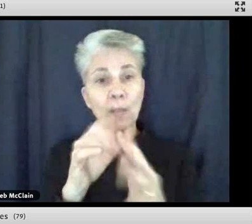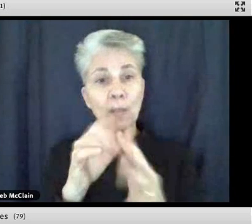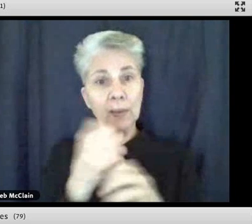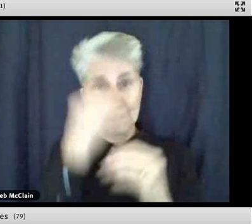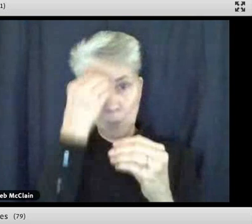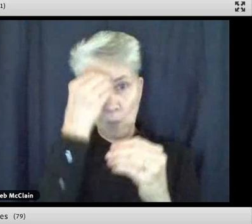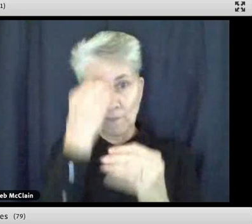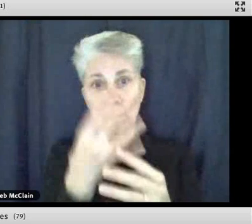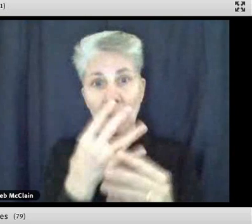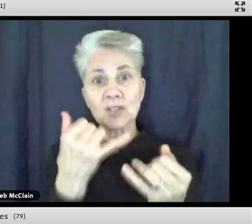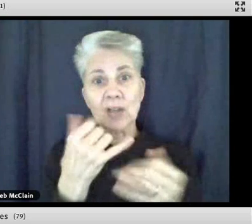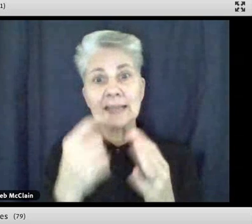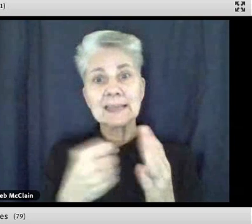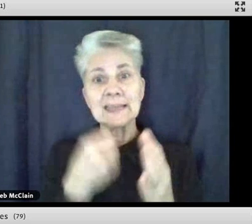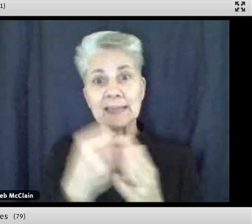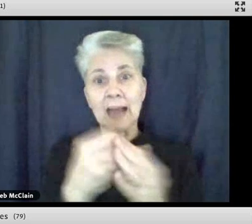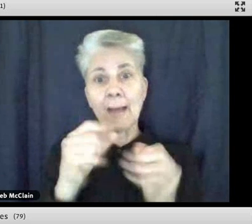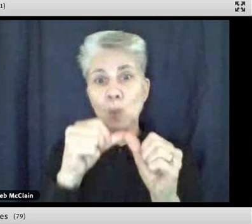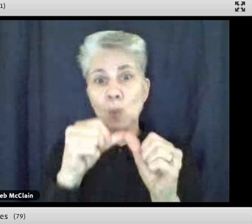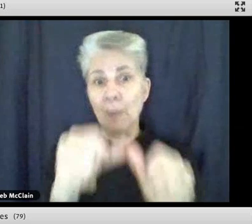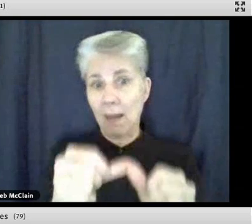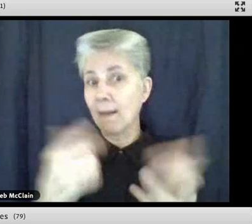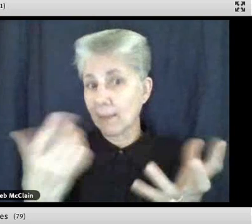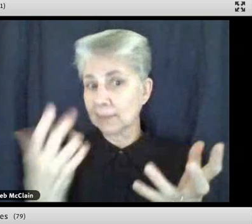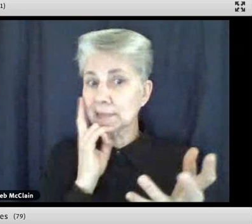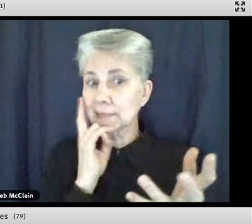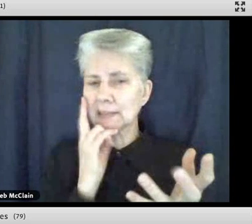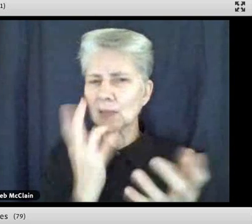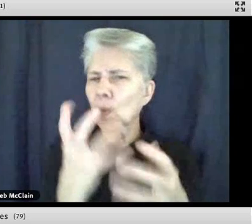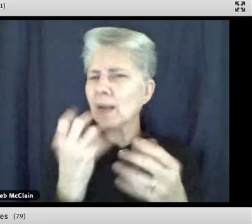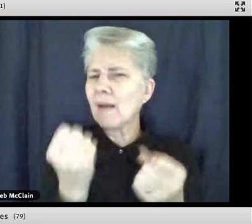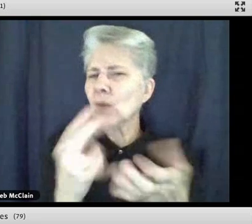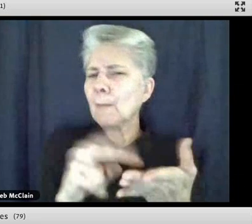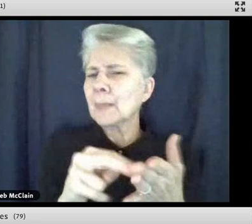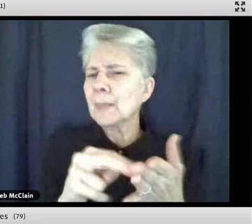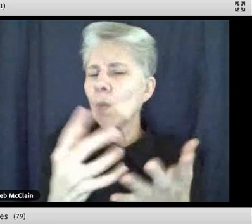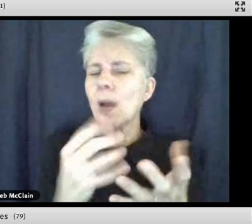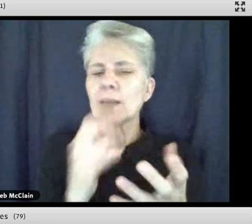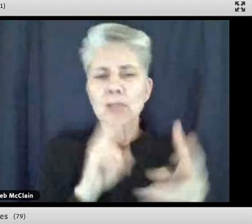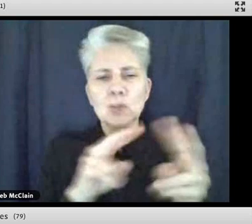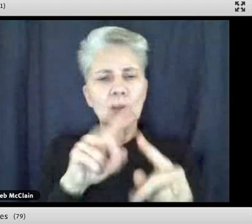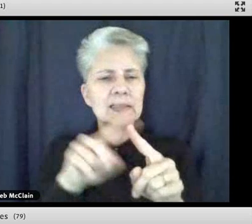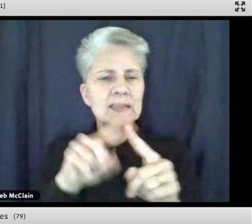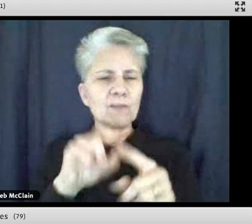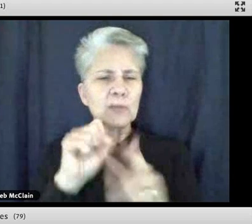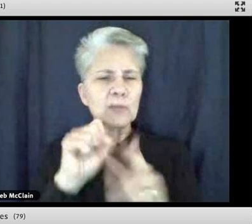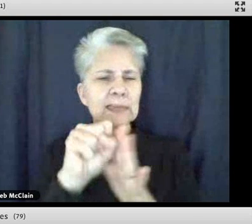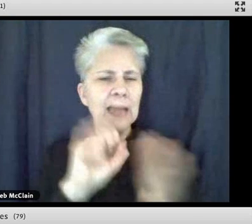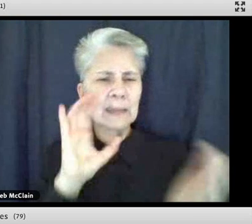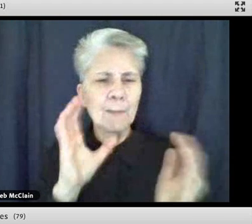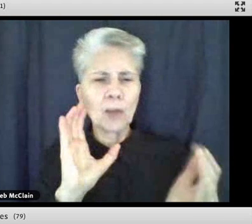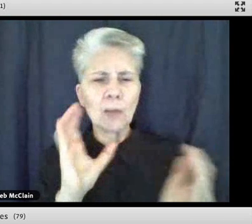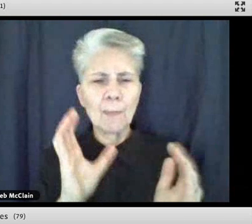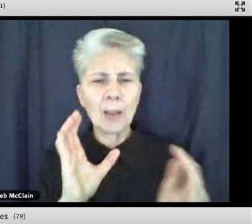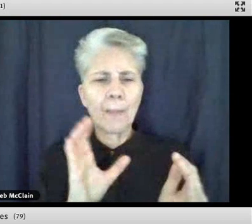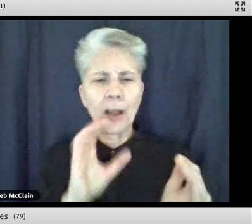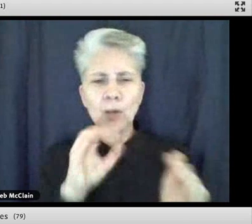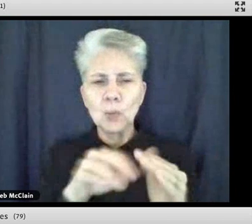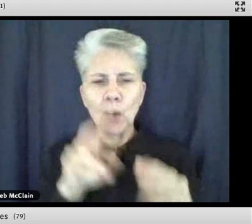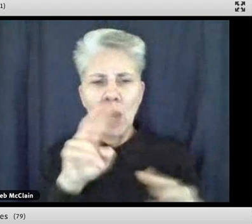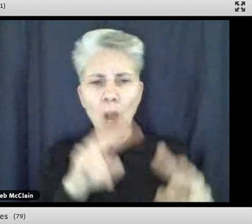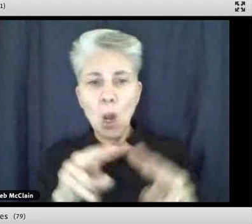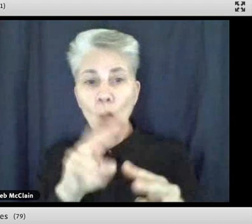definitely. But again, you can look at different states. You can actually go in and look at a county. So for instance, if you